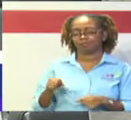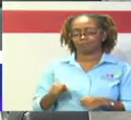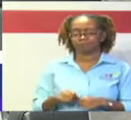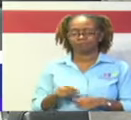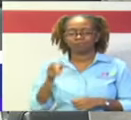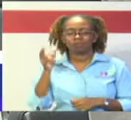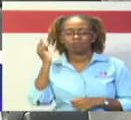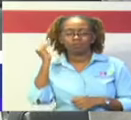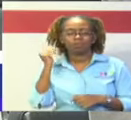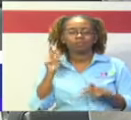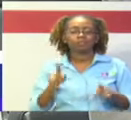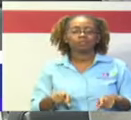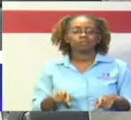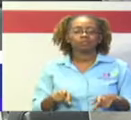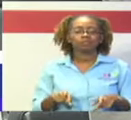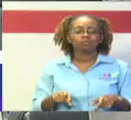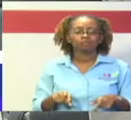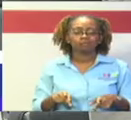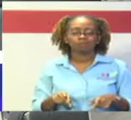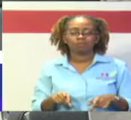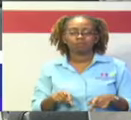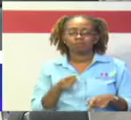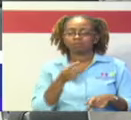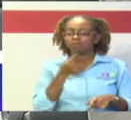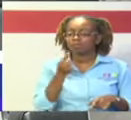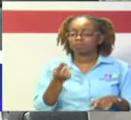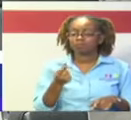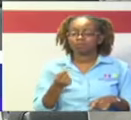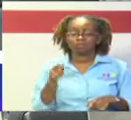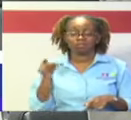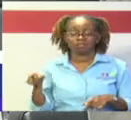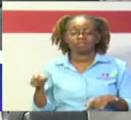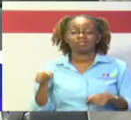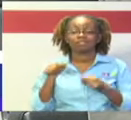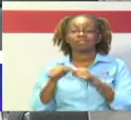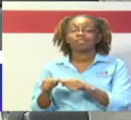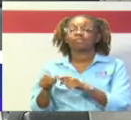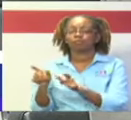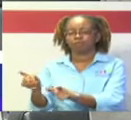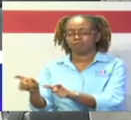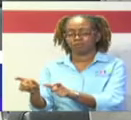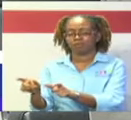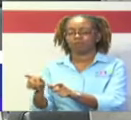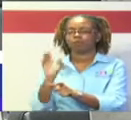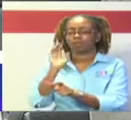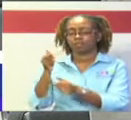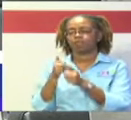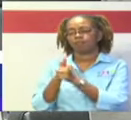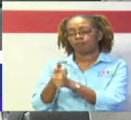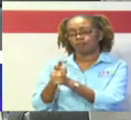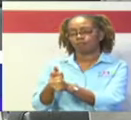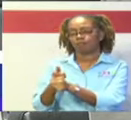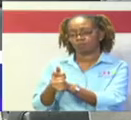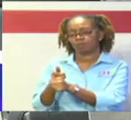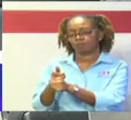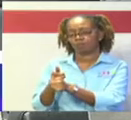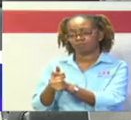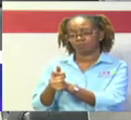individuals who have been instructed to quarantine will follow those instructions. There is enforcement available from